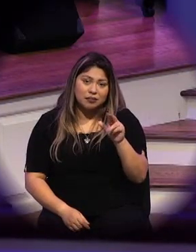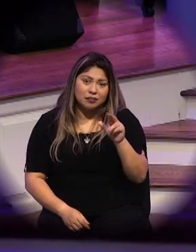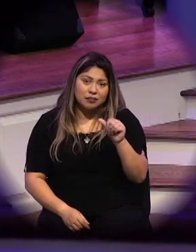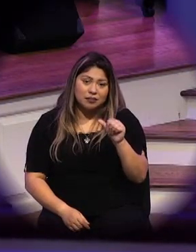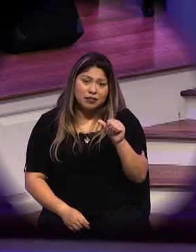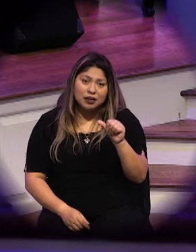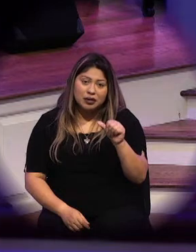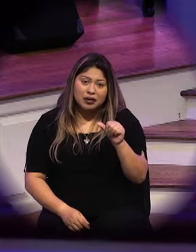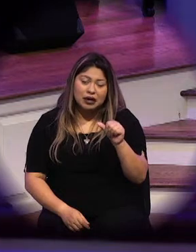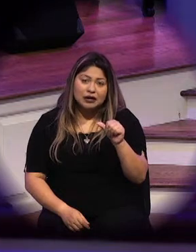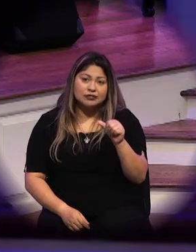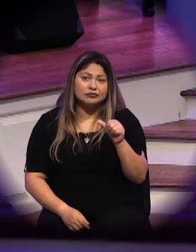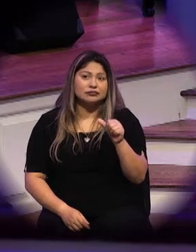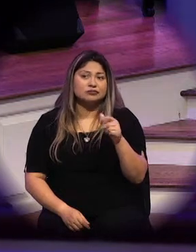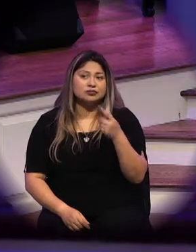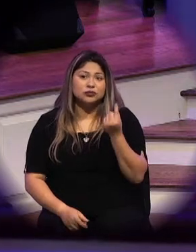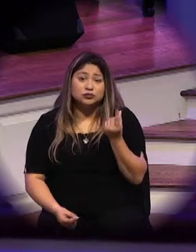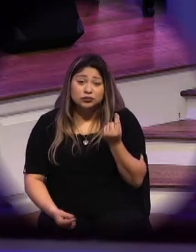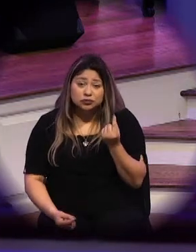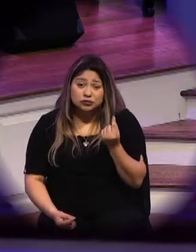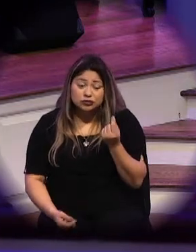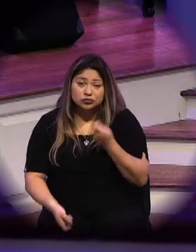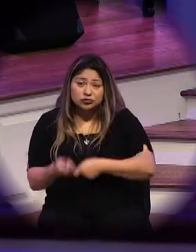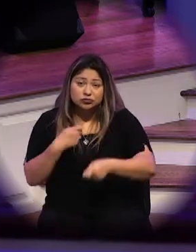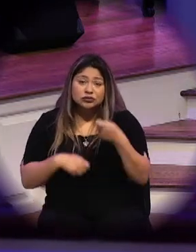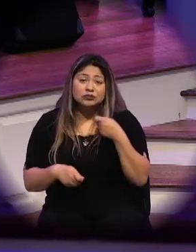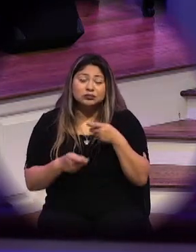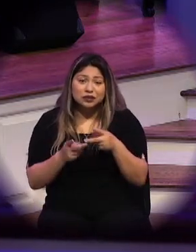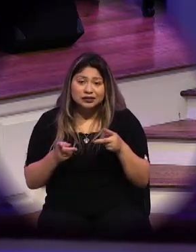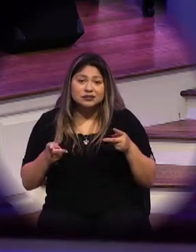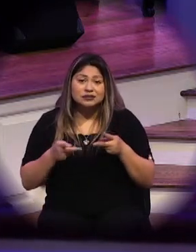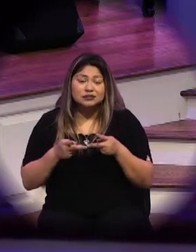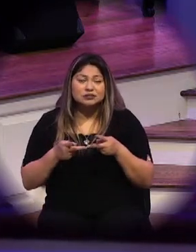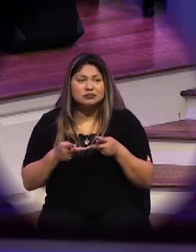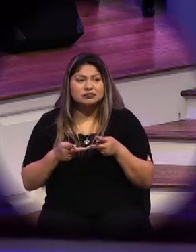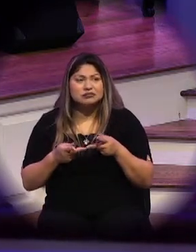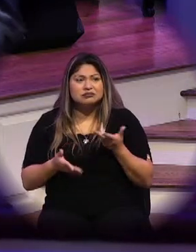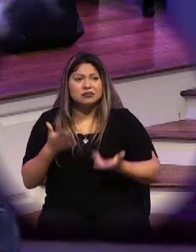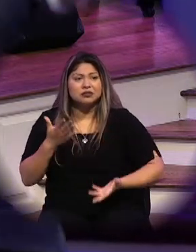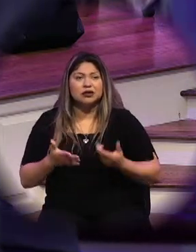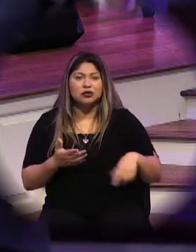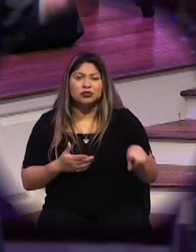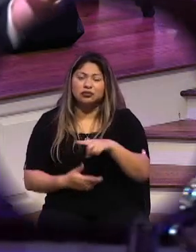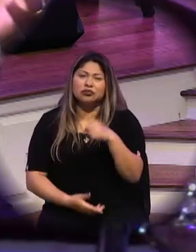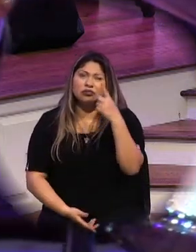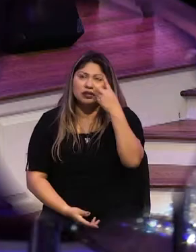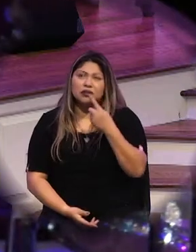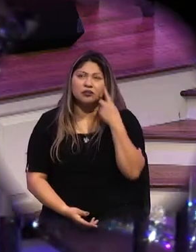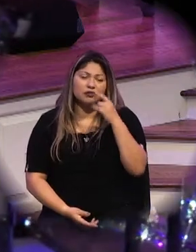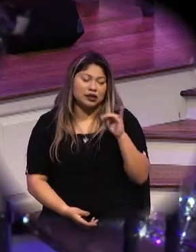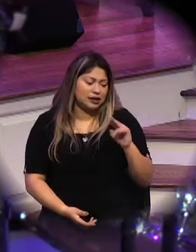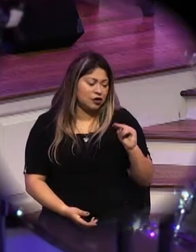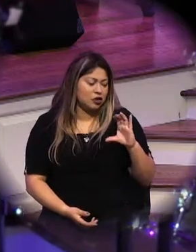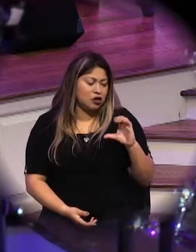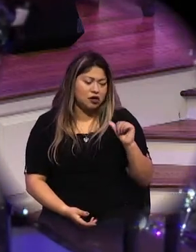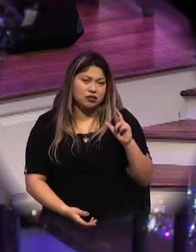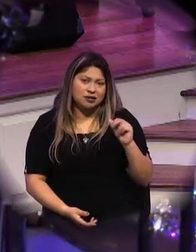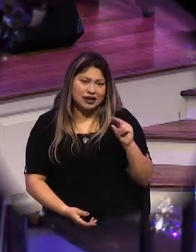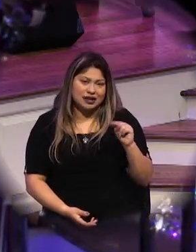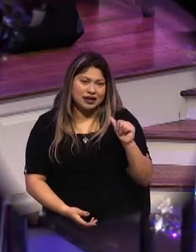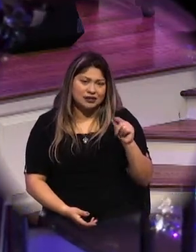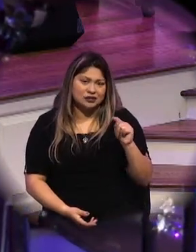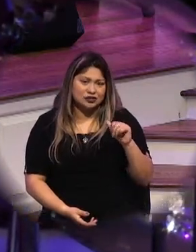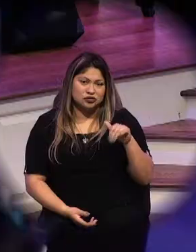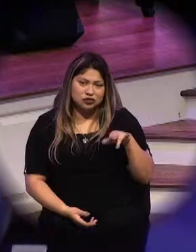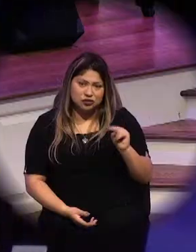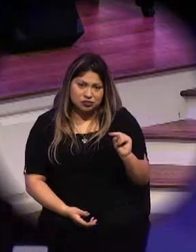the incarnation in a long time. Maybe it's just something that, because we talk about it in church, it's just something you think, sure, that's